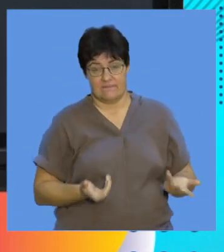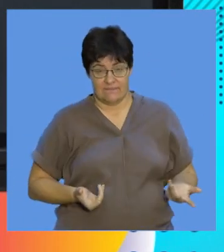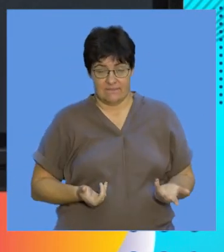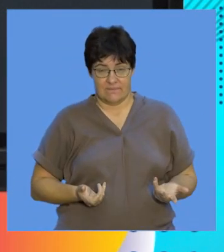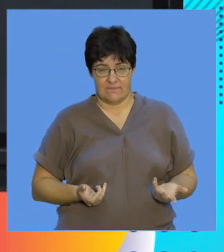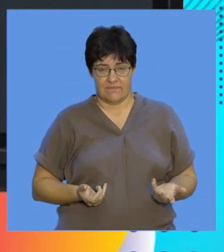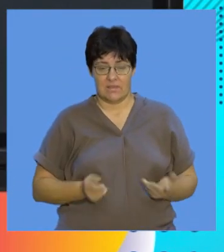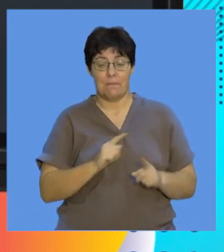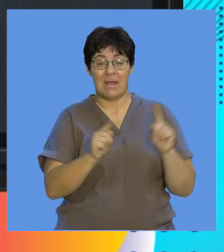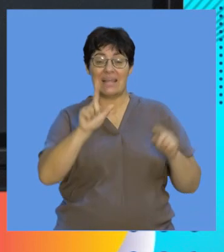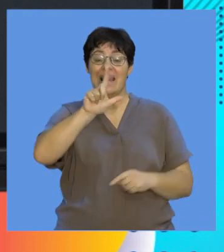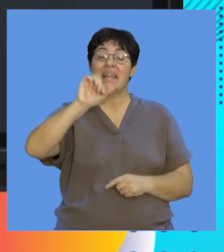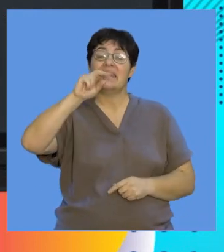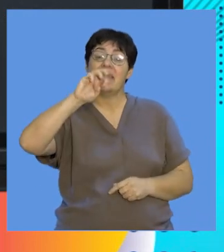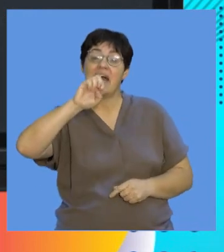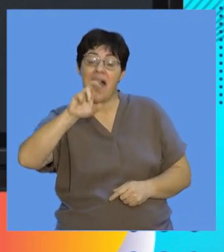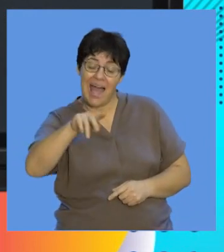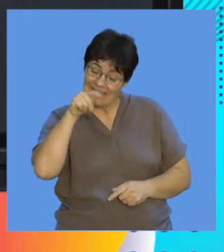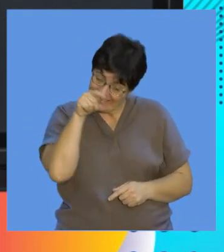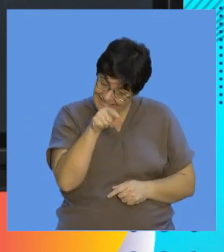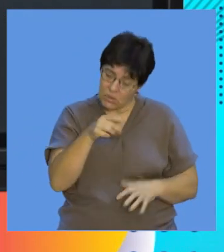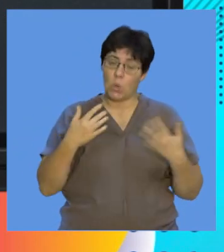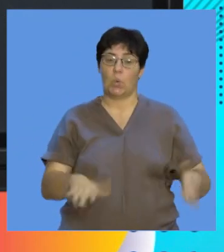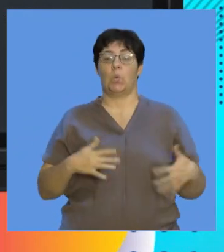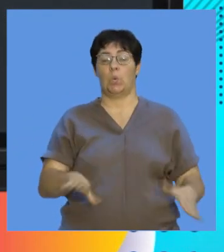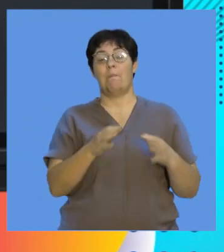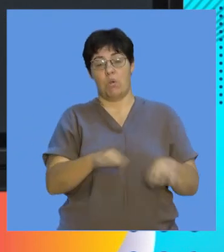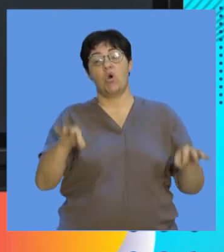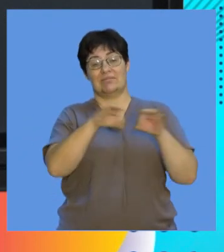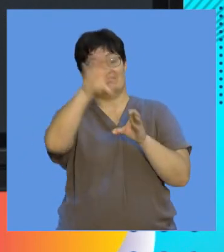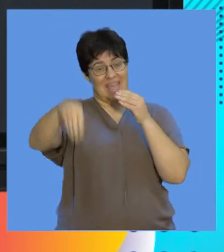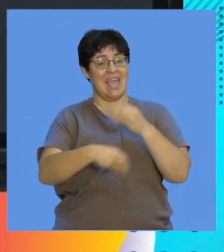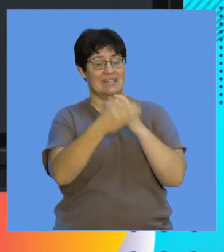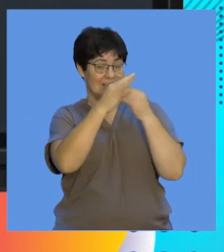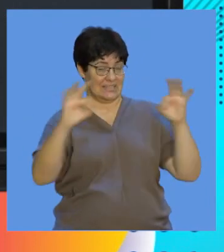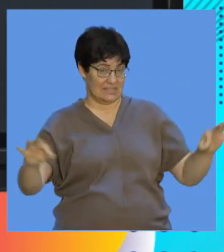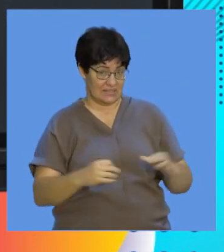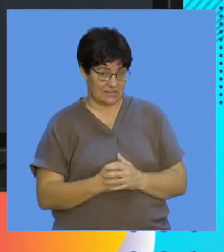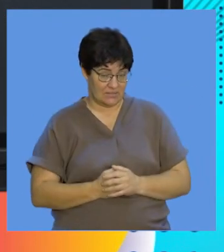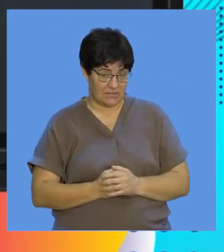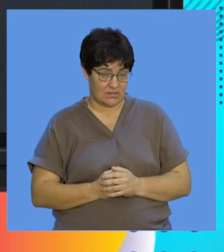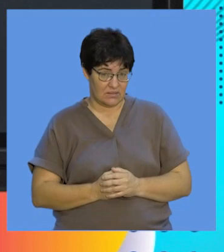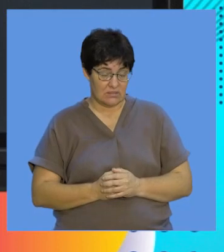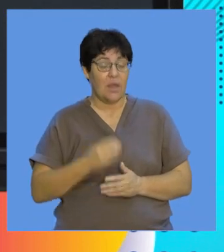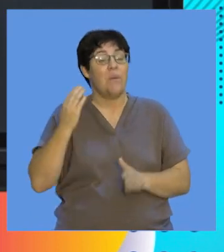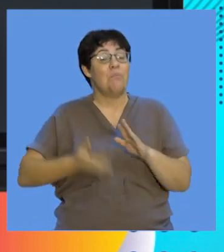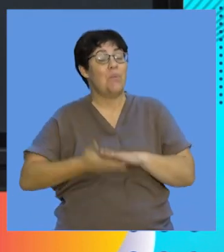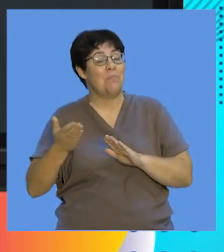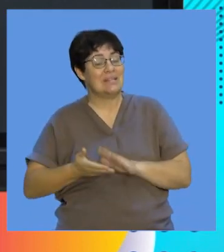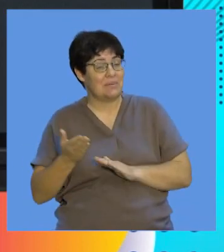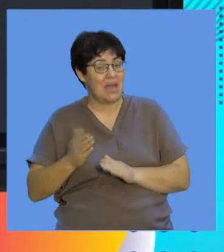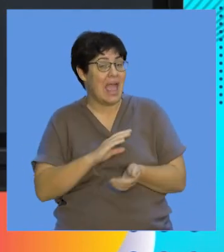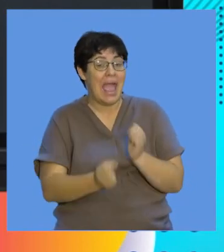the word linear is very important. We only deal with momentum